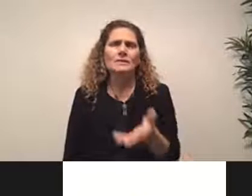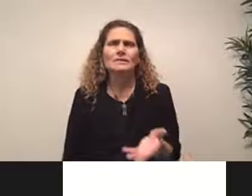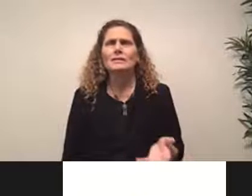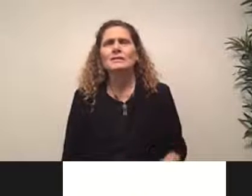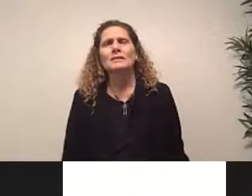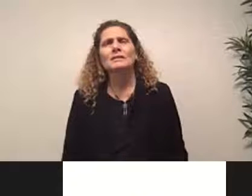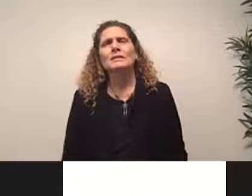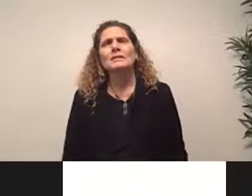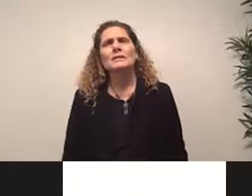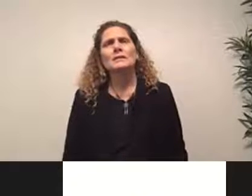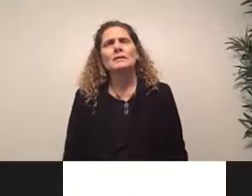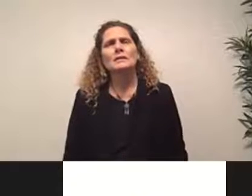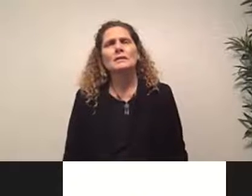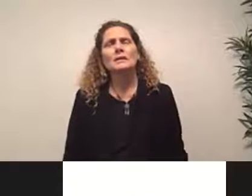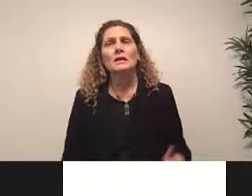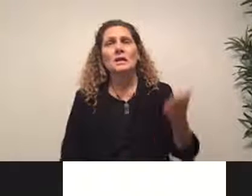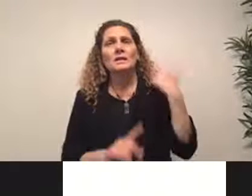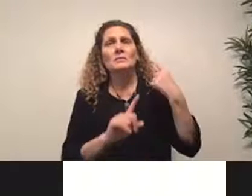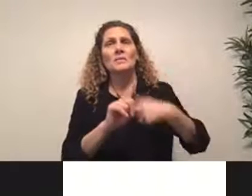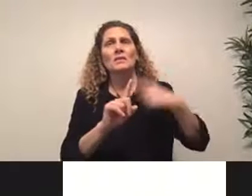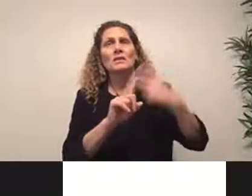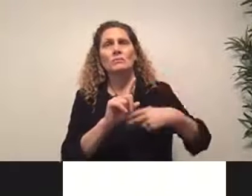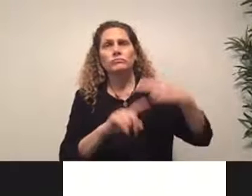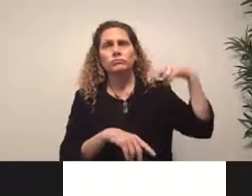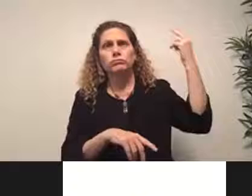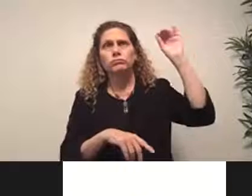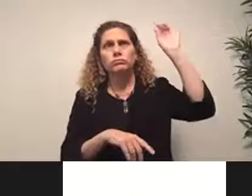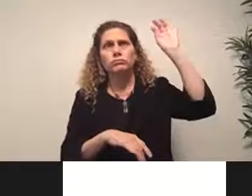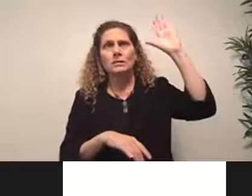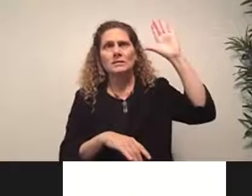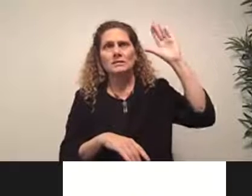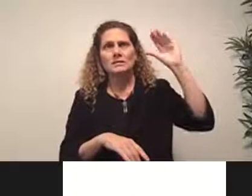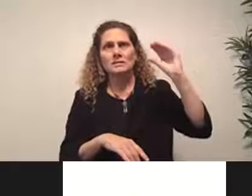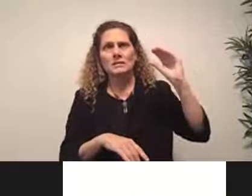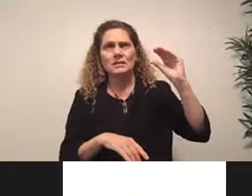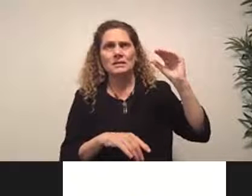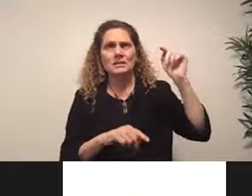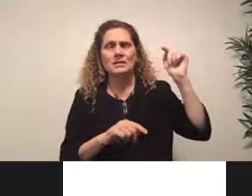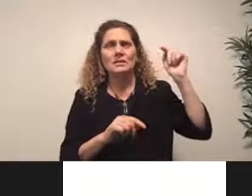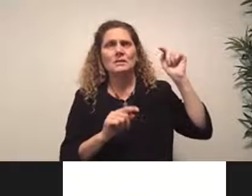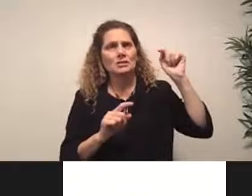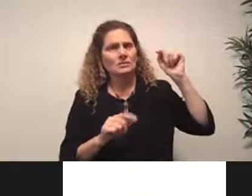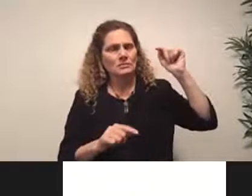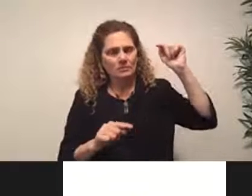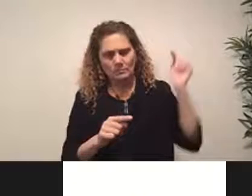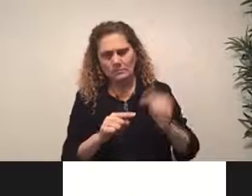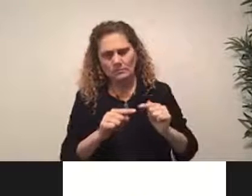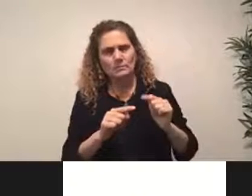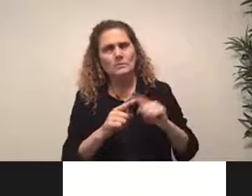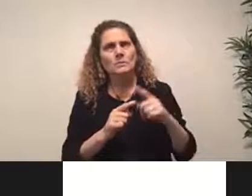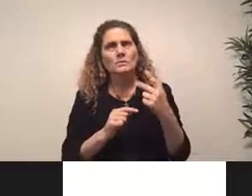months ago, but it is not something where anybody should be popping any bottles of champagne because this disease is still far